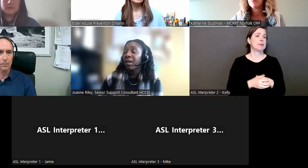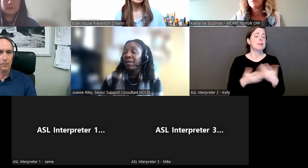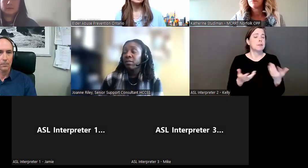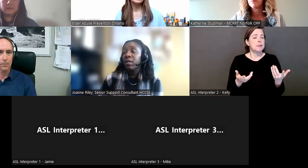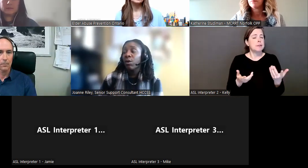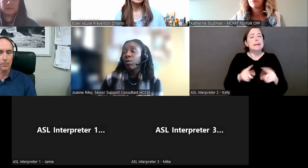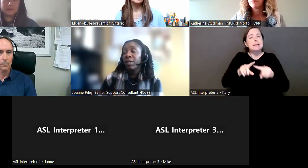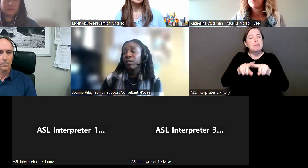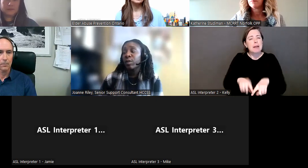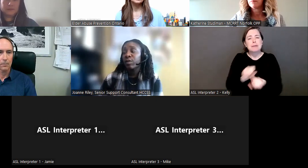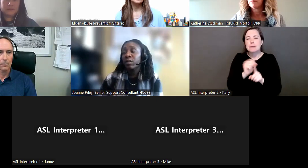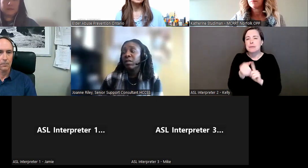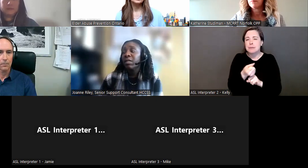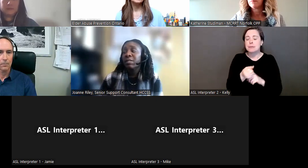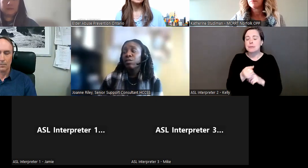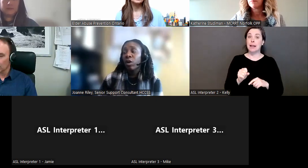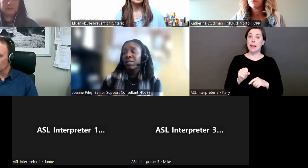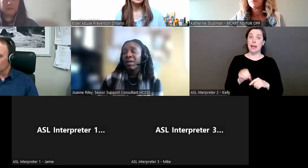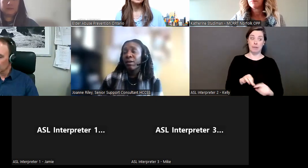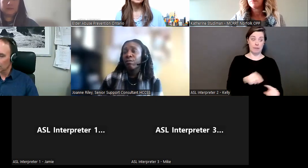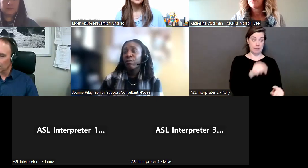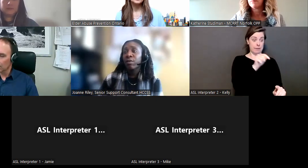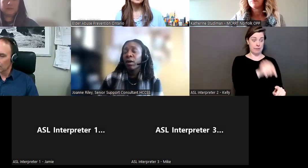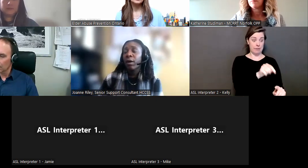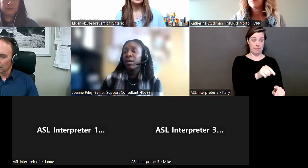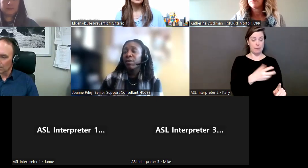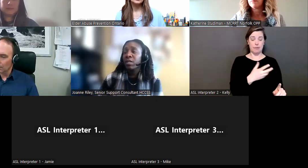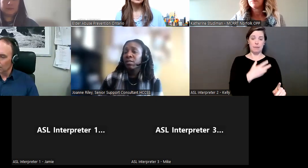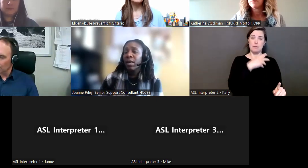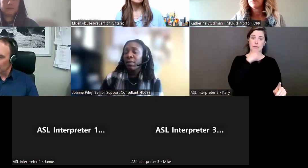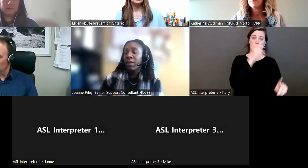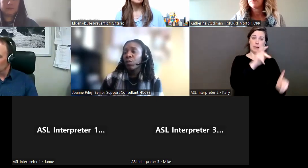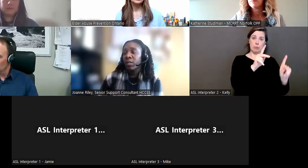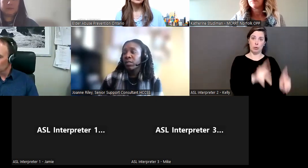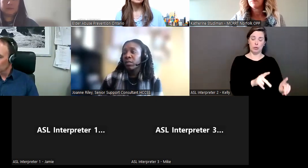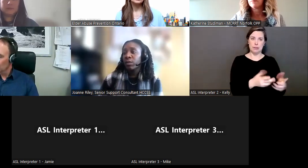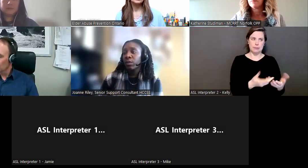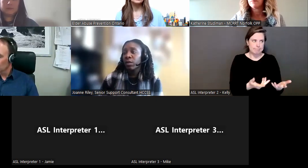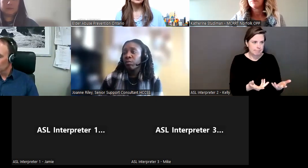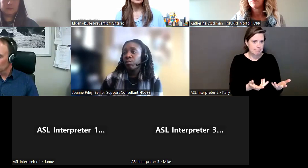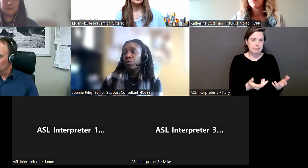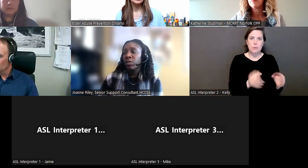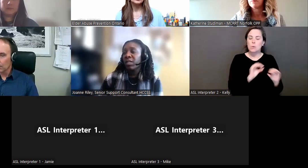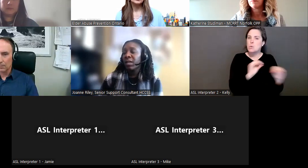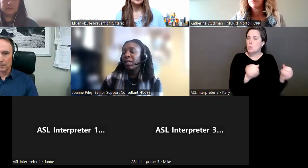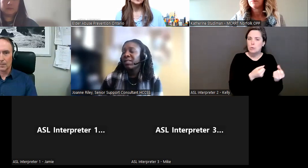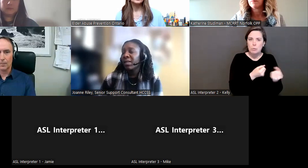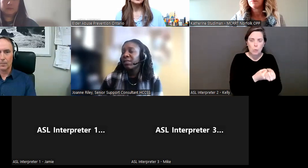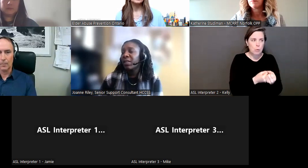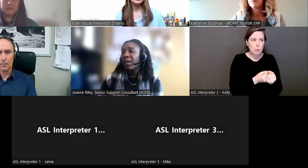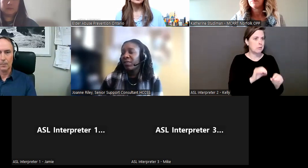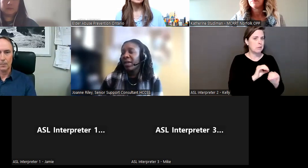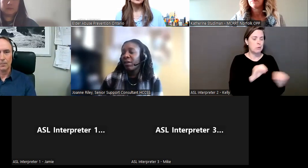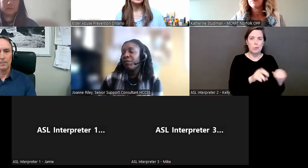the client or the elderly person does not have care needs, then I'm going to see and